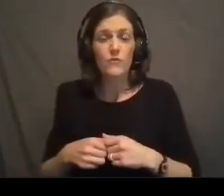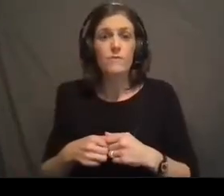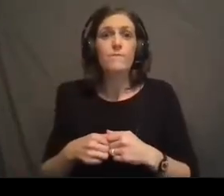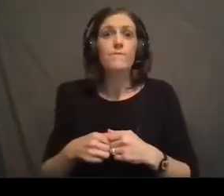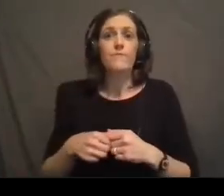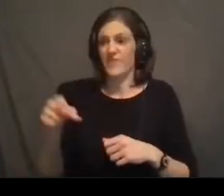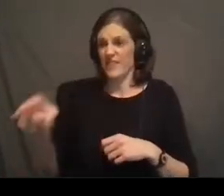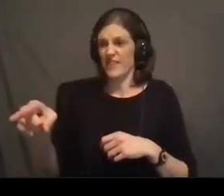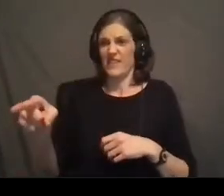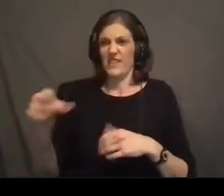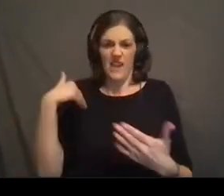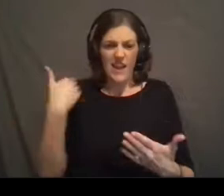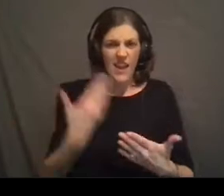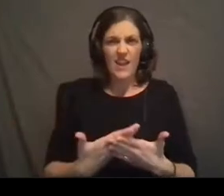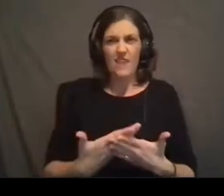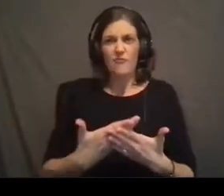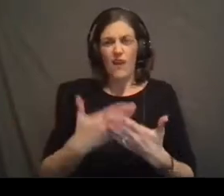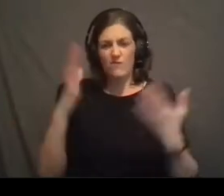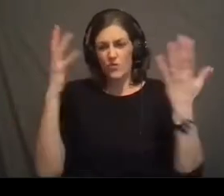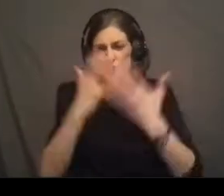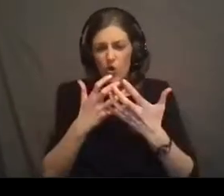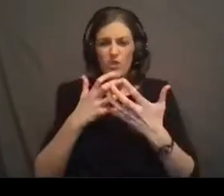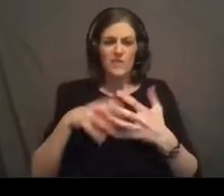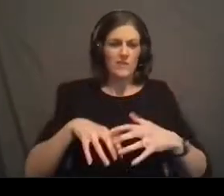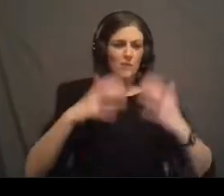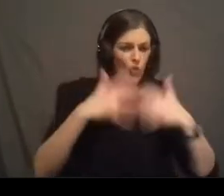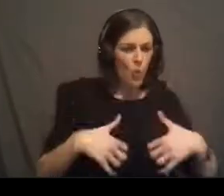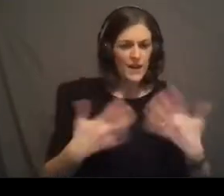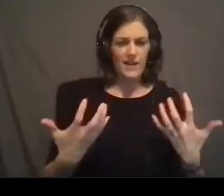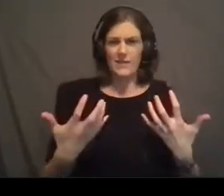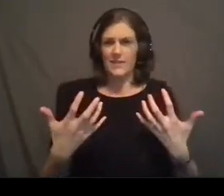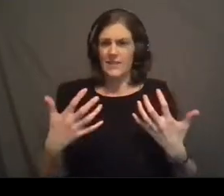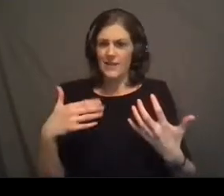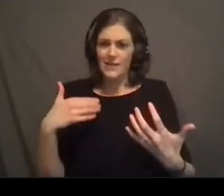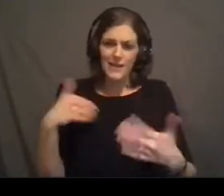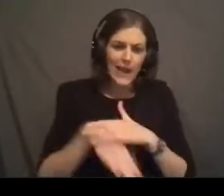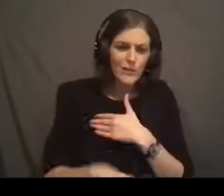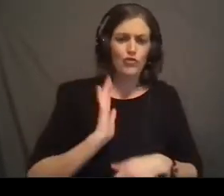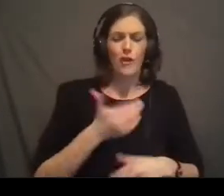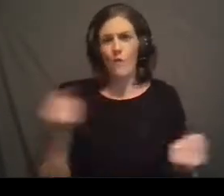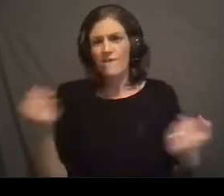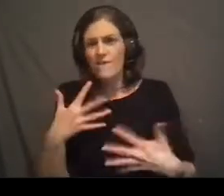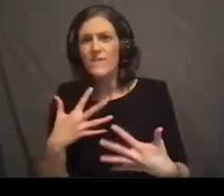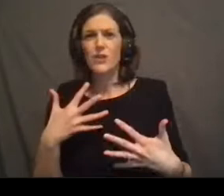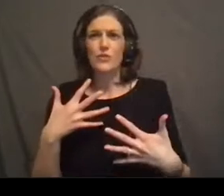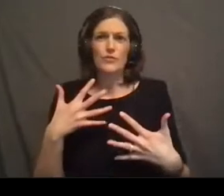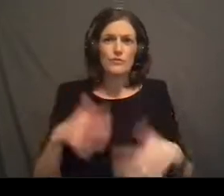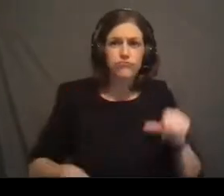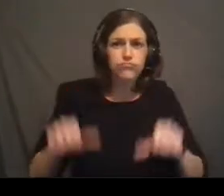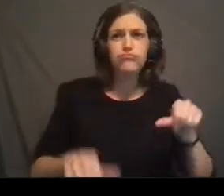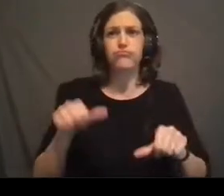He came into our darkness. He came into our brokenness. He came into our fears, into our anxieties, our confusions, and